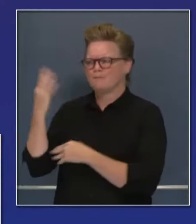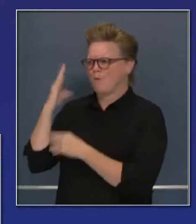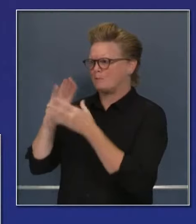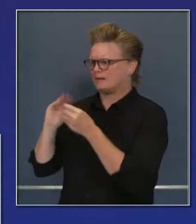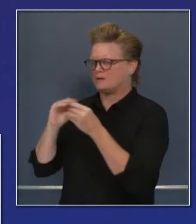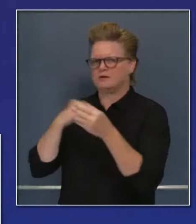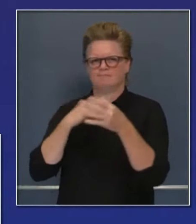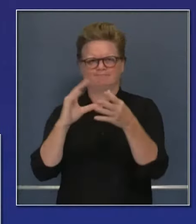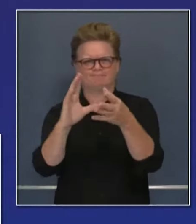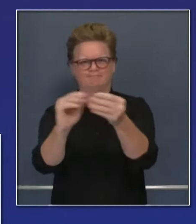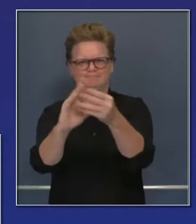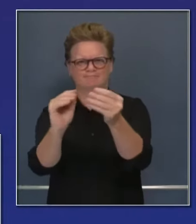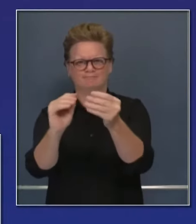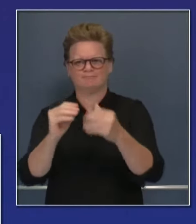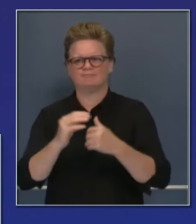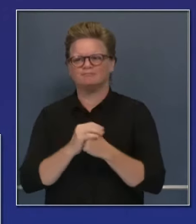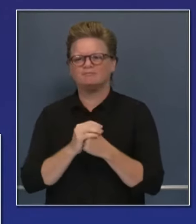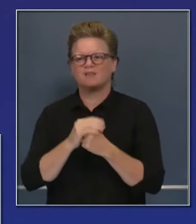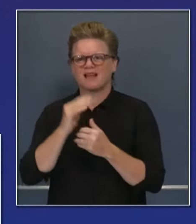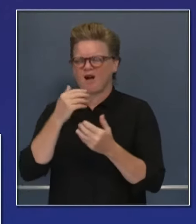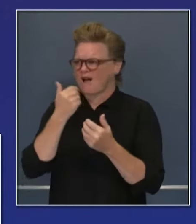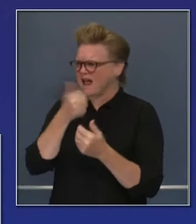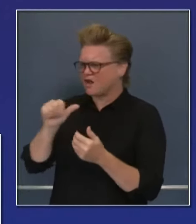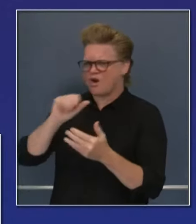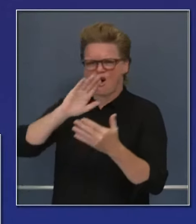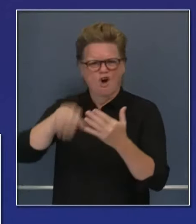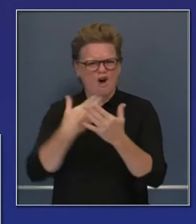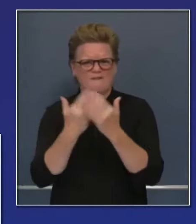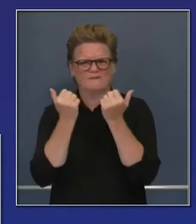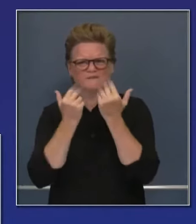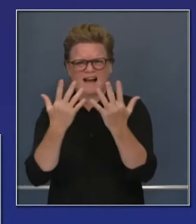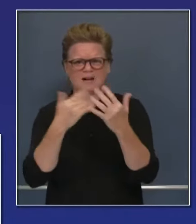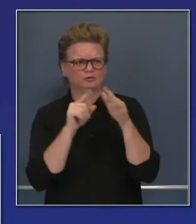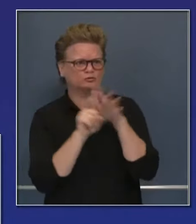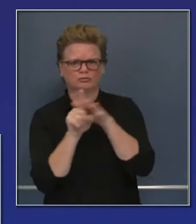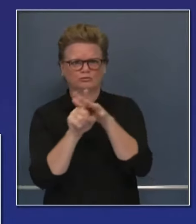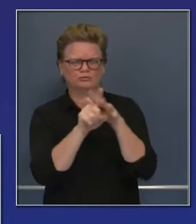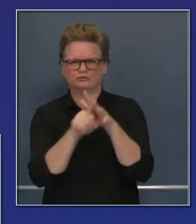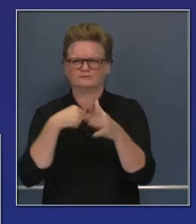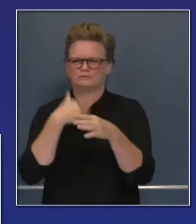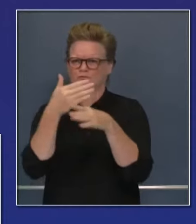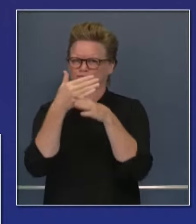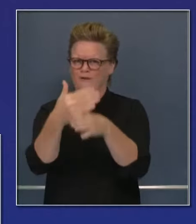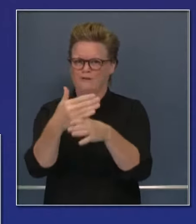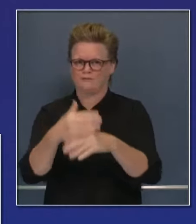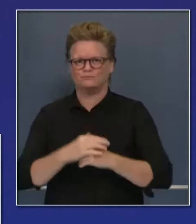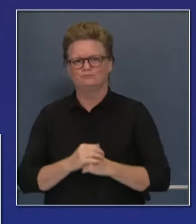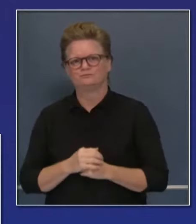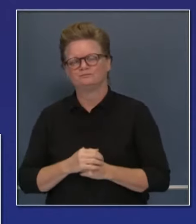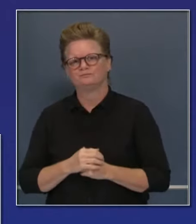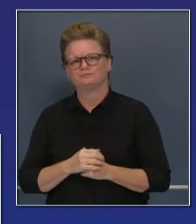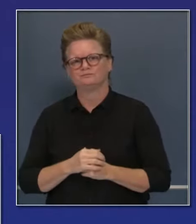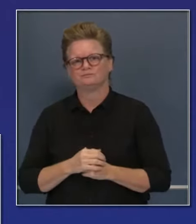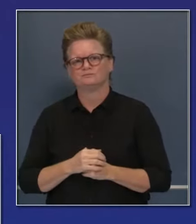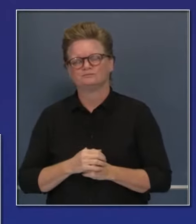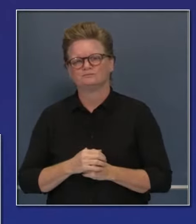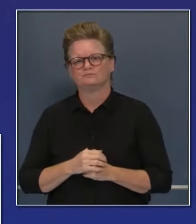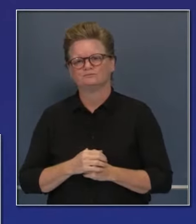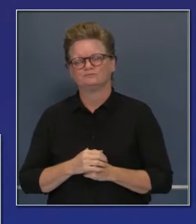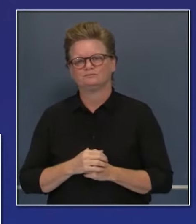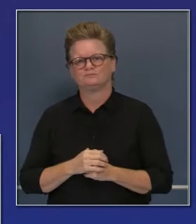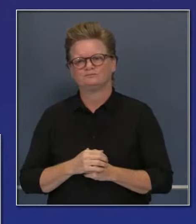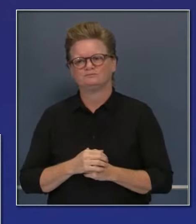active wildfires in this state. It is not lost on anybody, particularly those that had to weather the